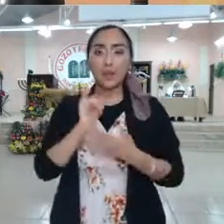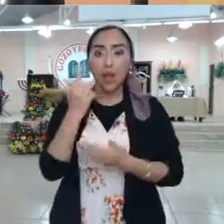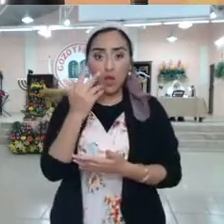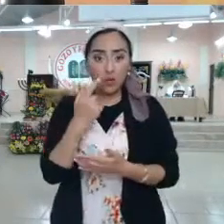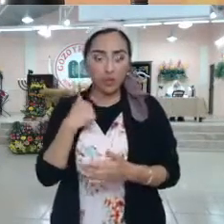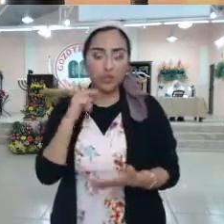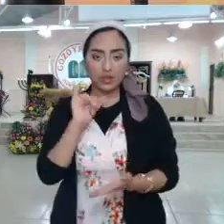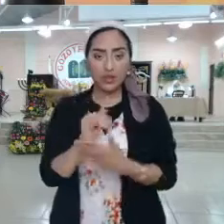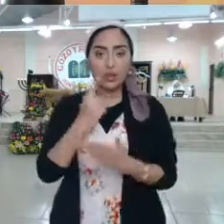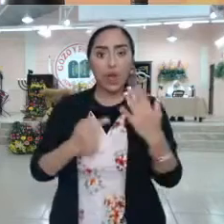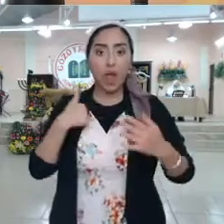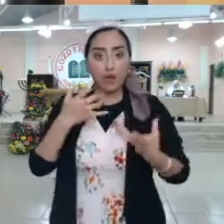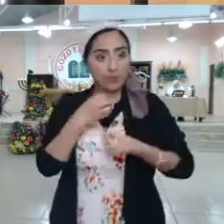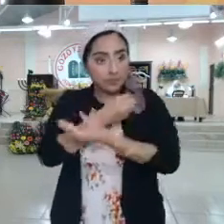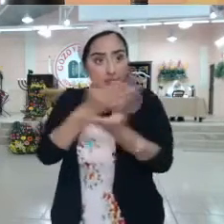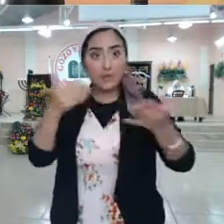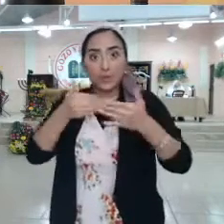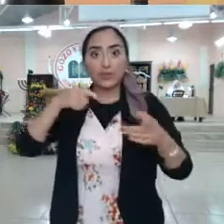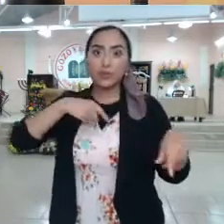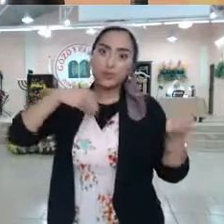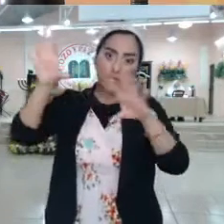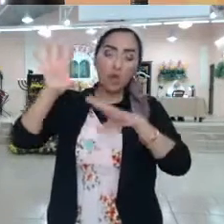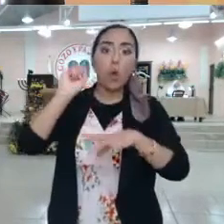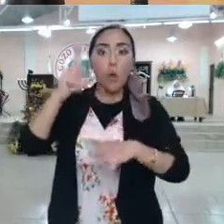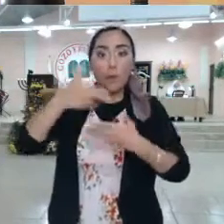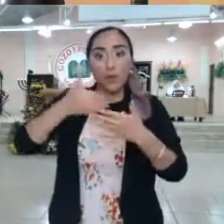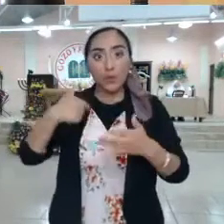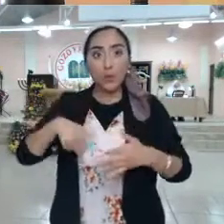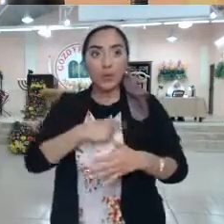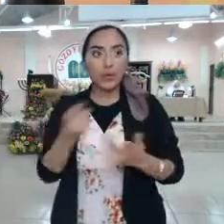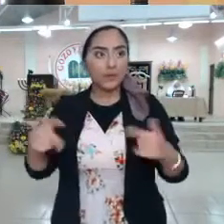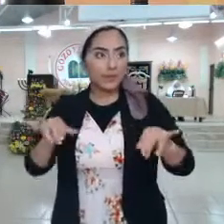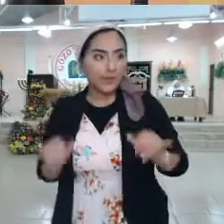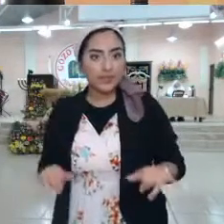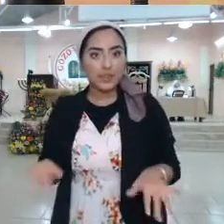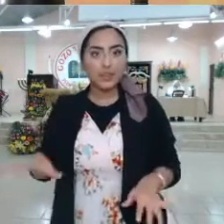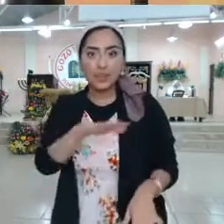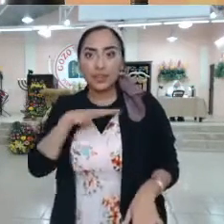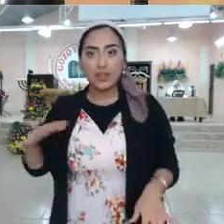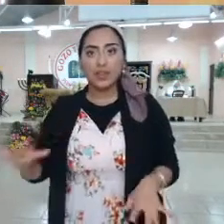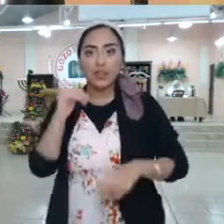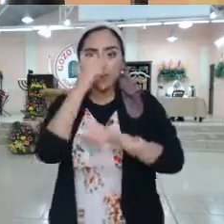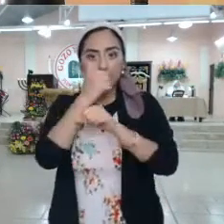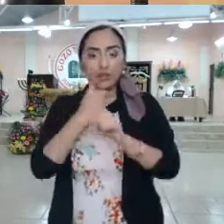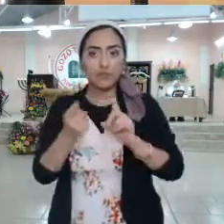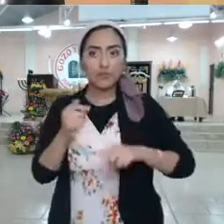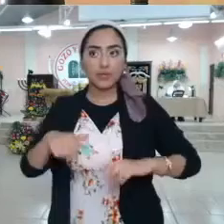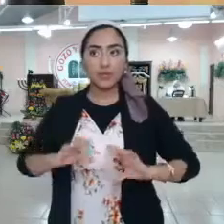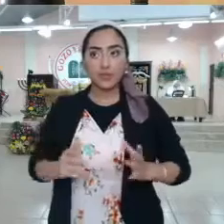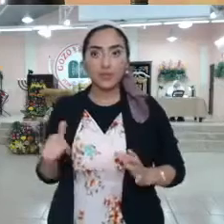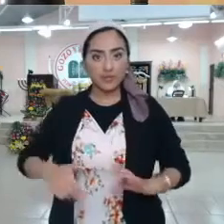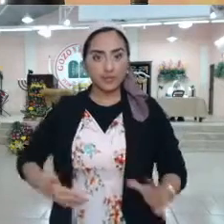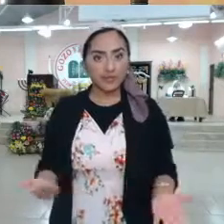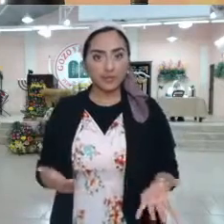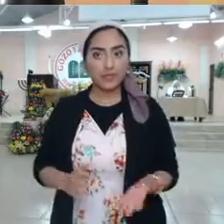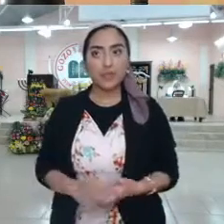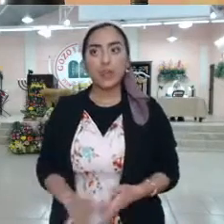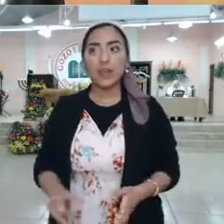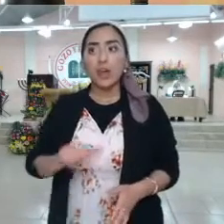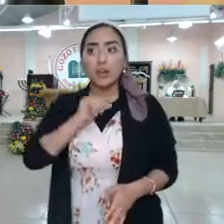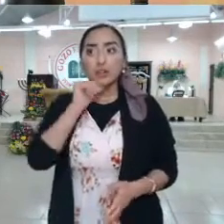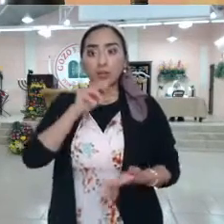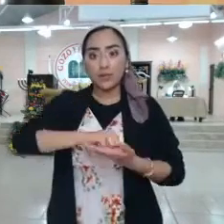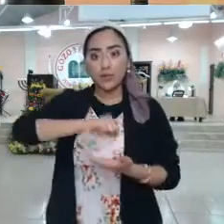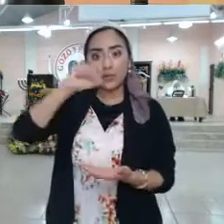happy. And that is what I want to share to you, to give to you before you leave. And before we stay here, the brothers from the